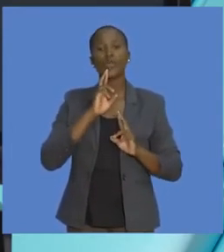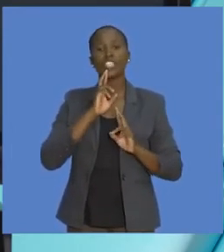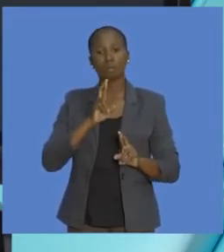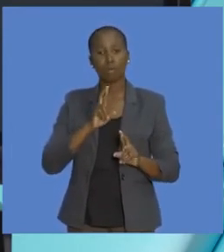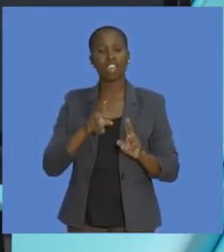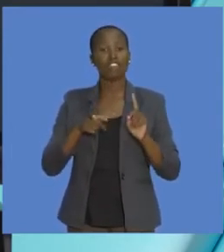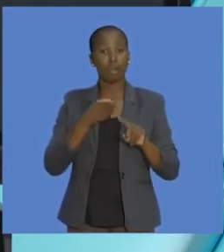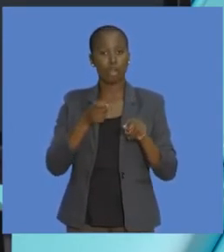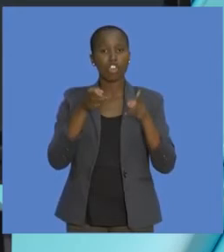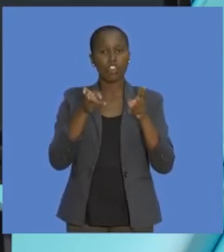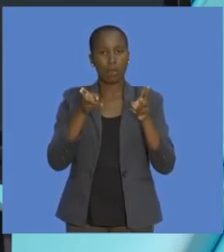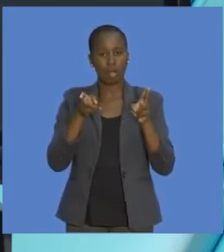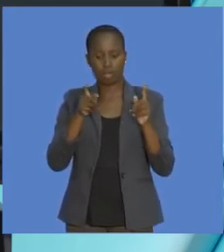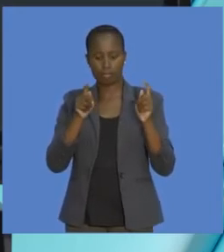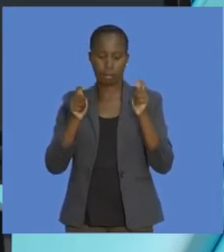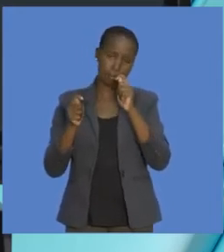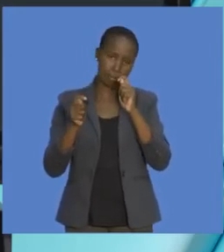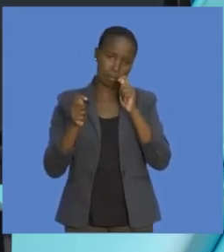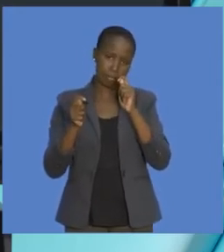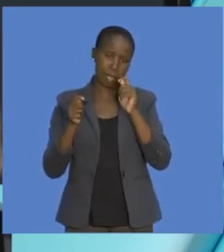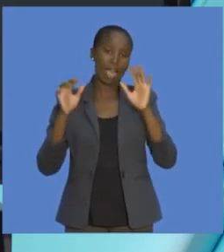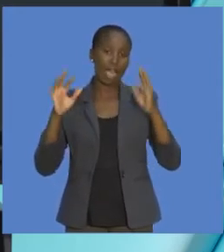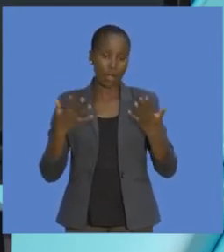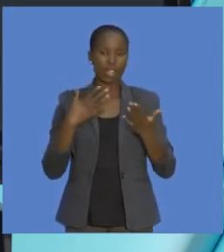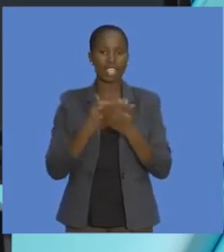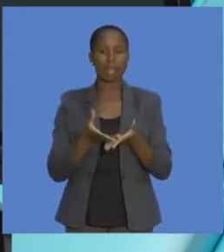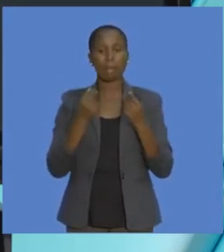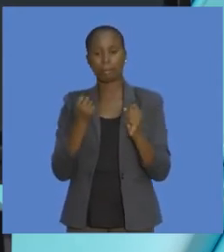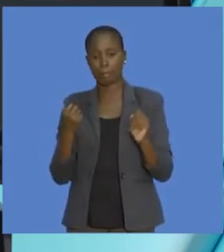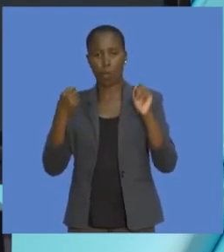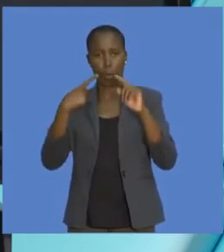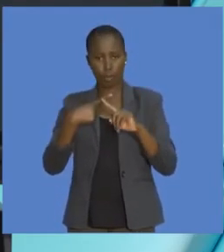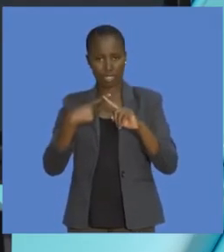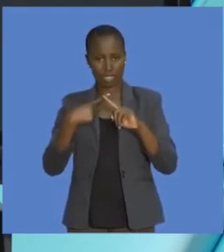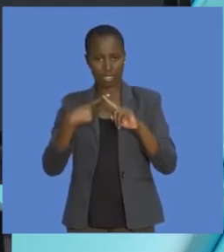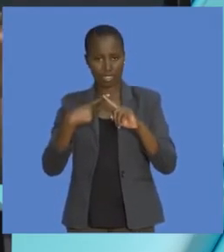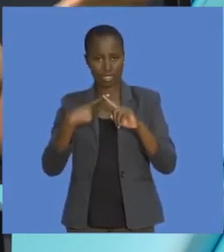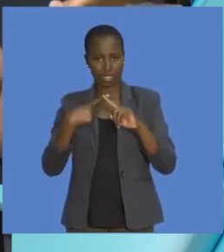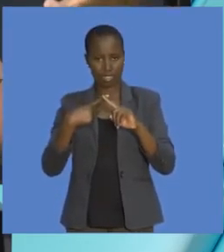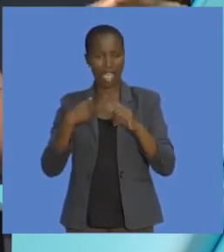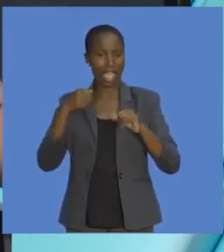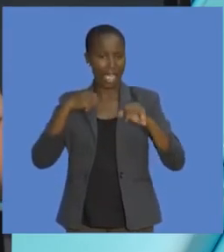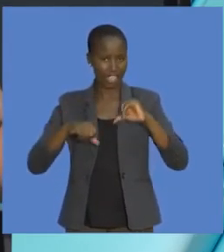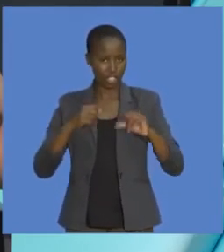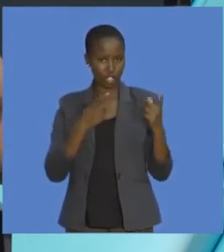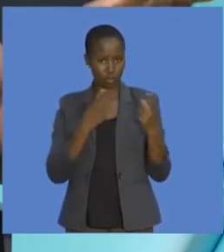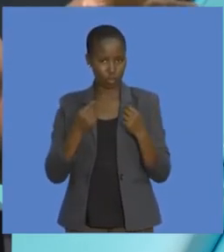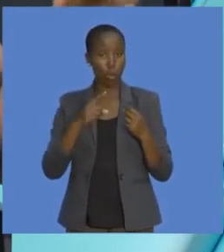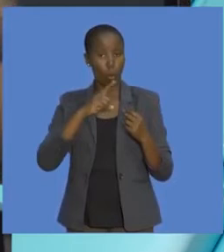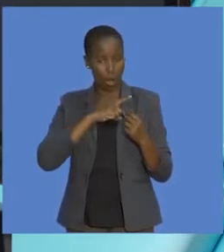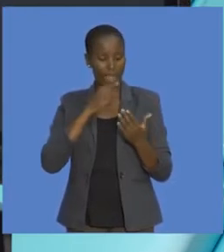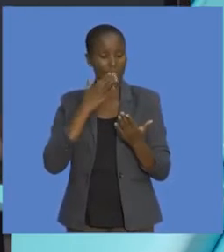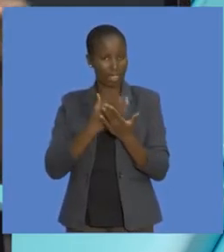normal by bringing about an opposite or reverse reaction so that the conditions can